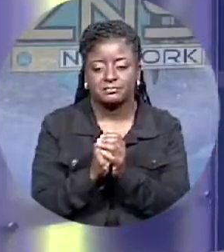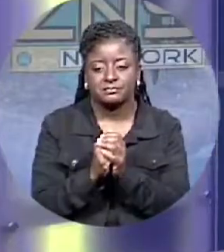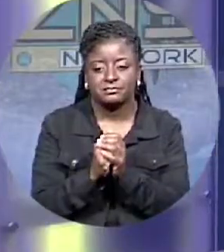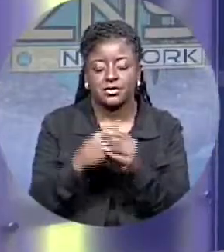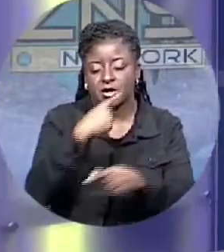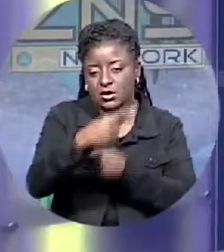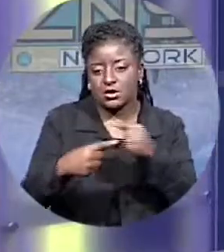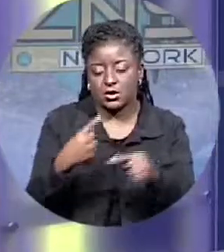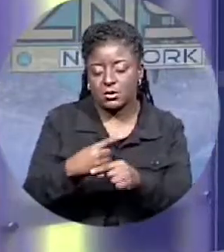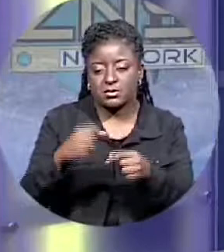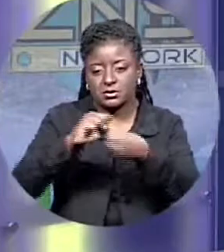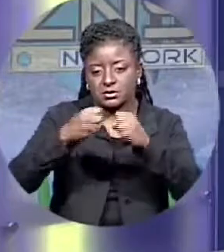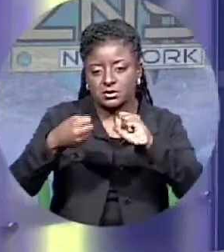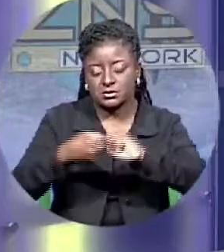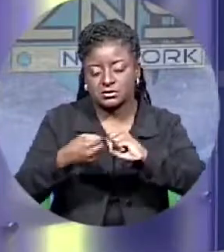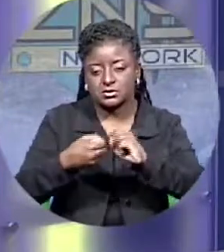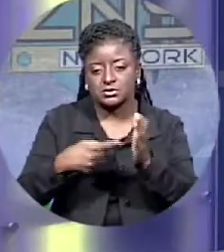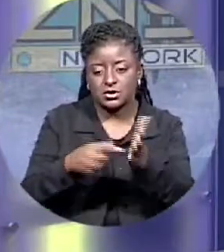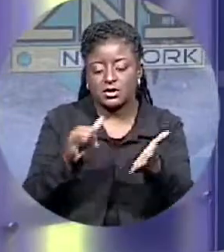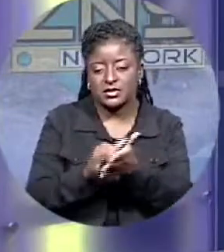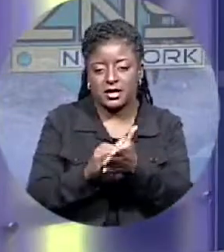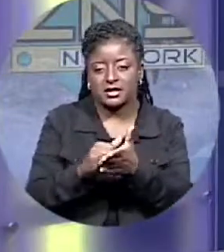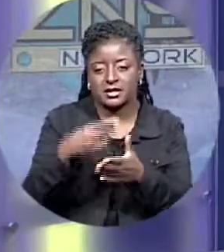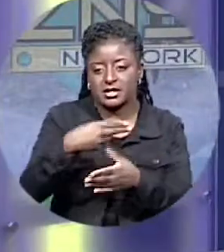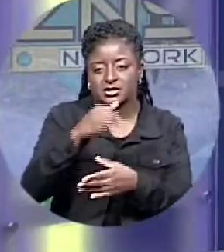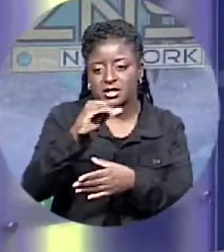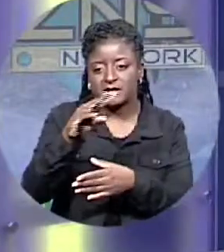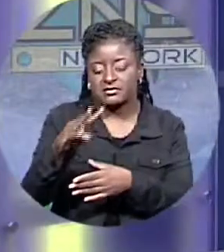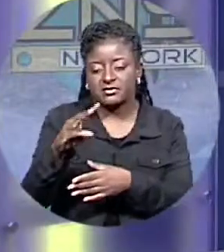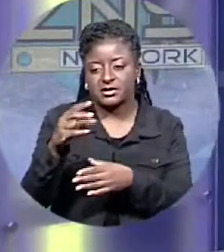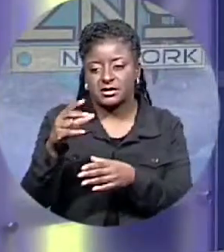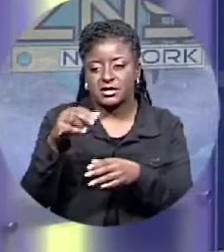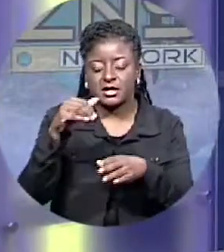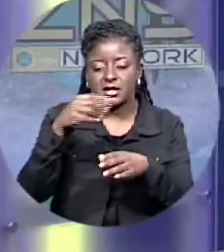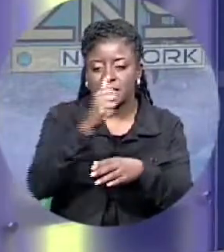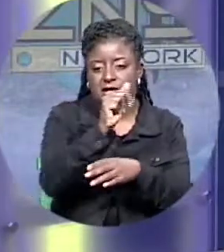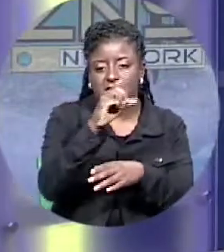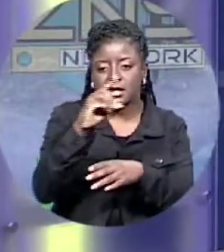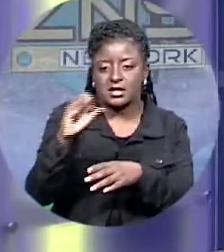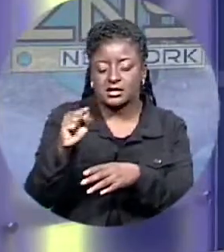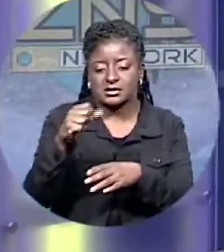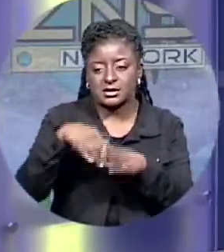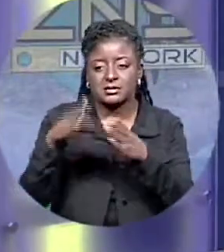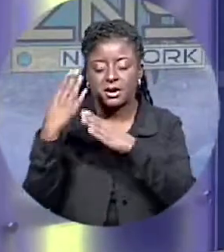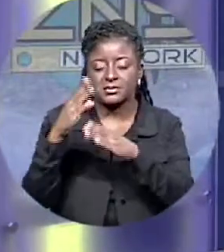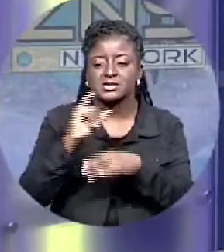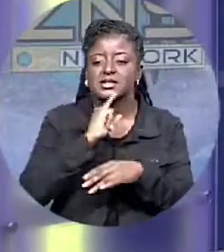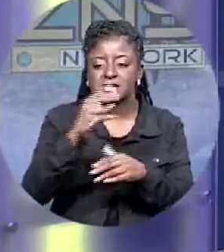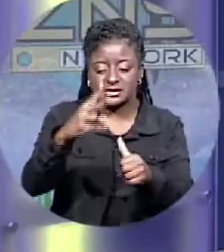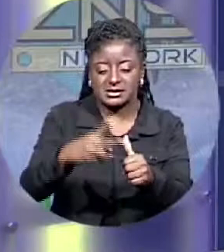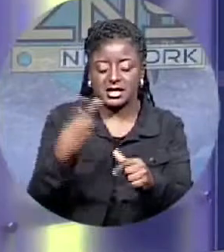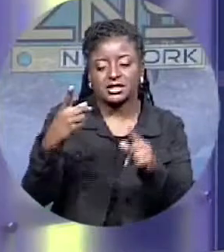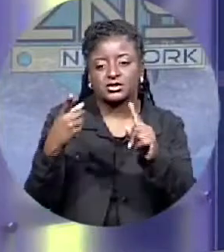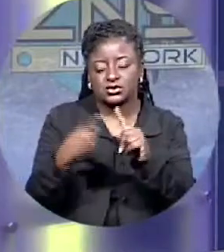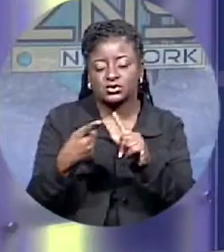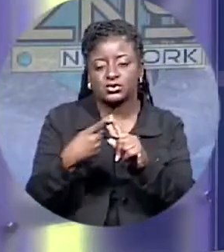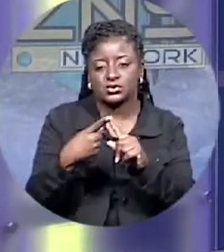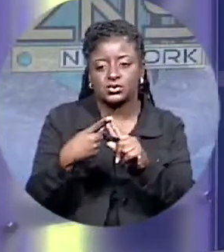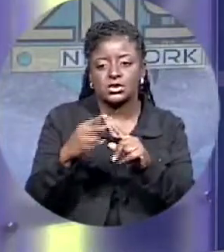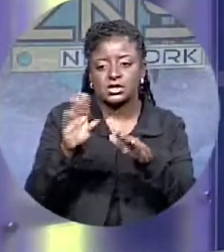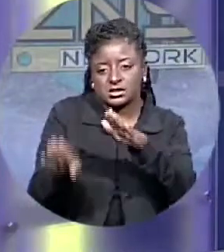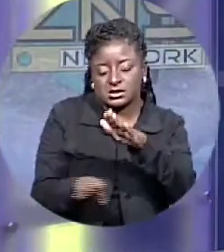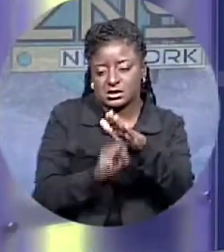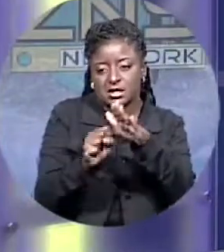Global statistics illustrate that HIV/AIDS in the Bahamas is second to sub-Saharan Africa and is the number one killer